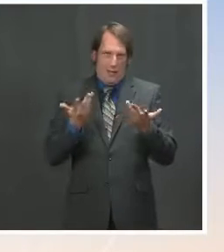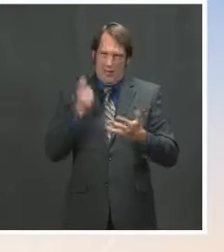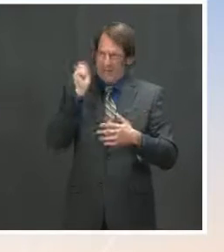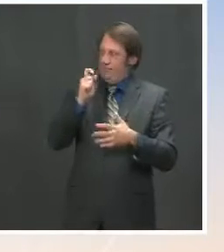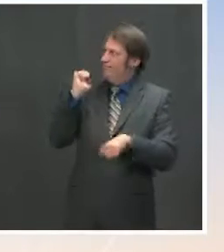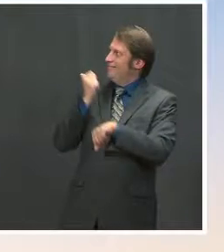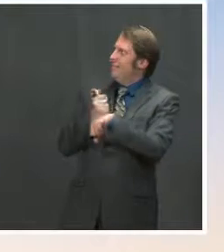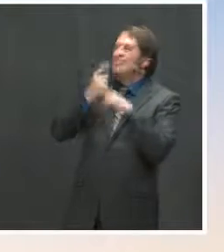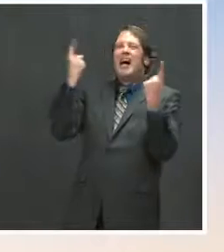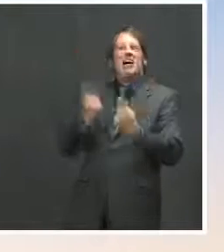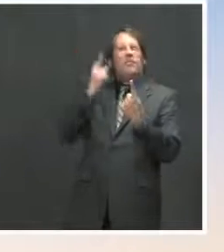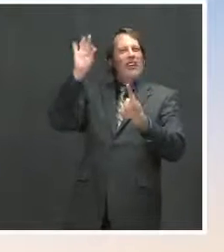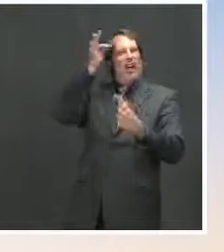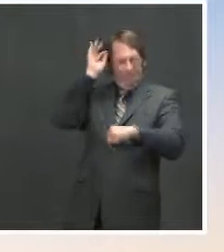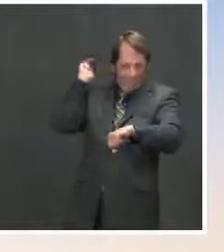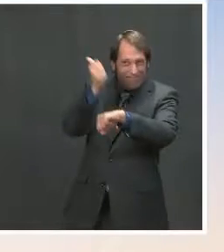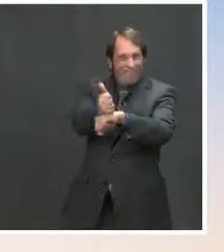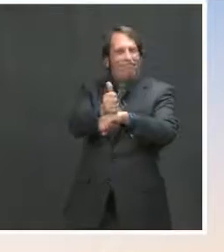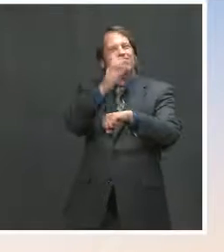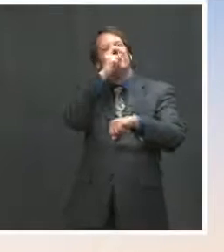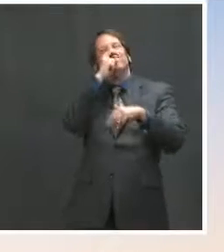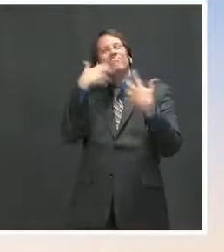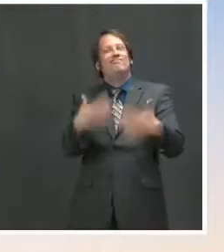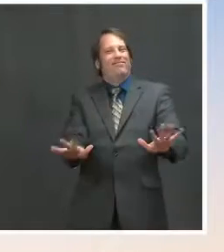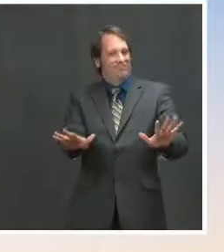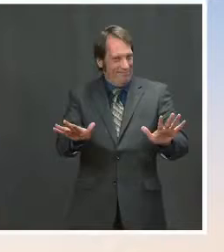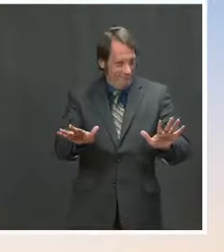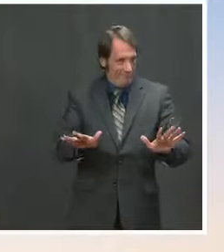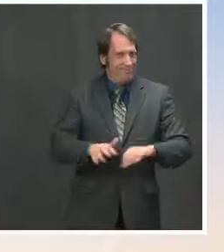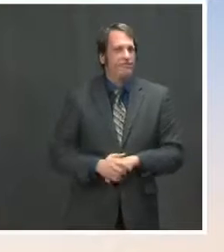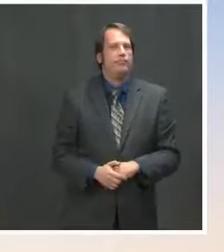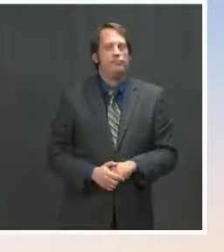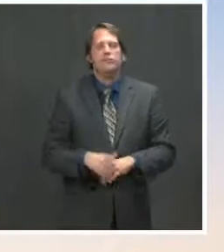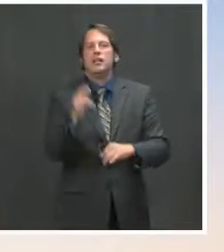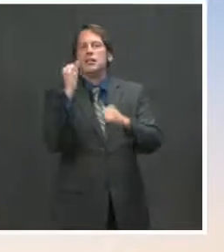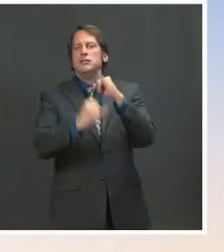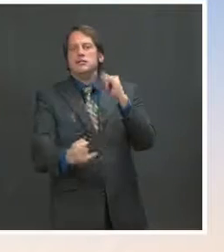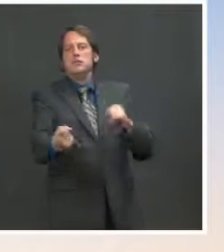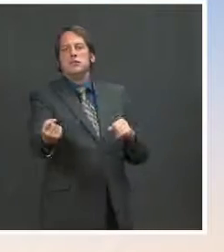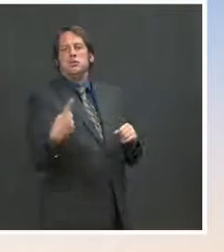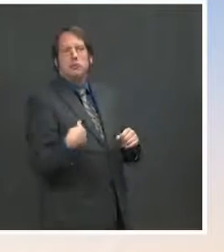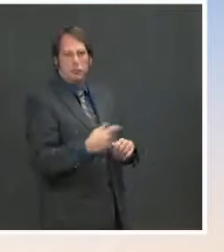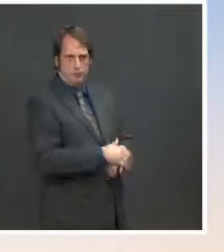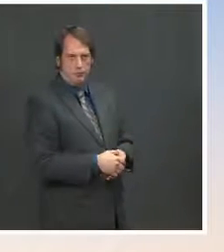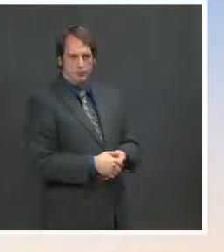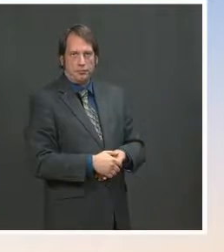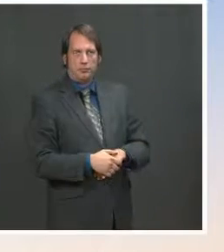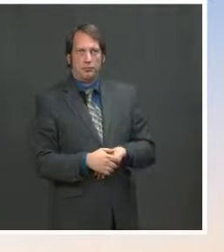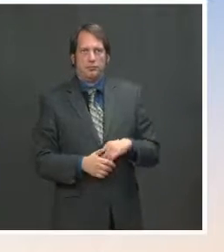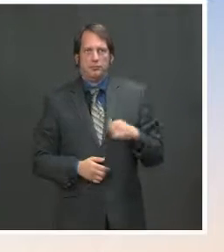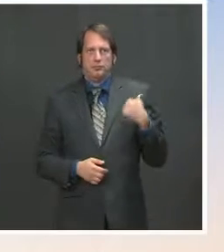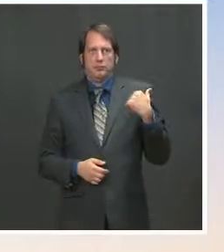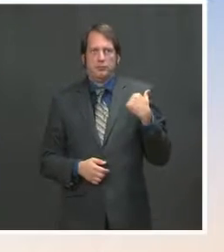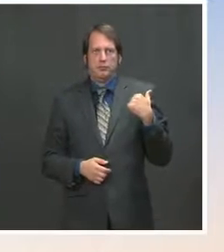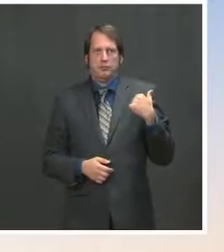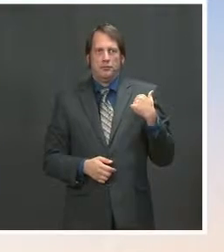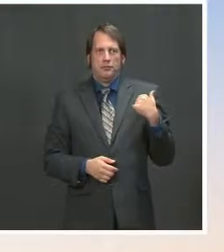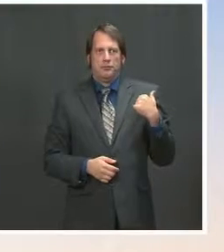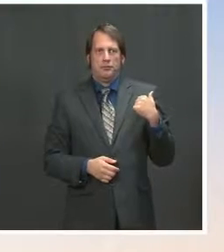One last question domestically, if I may. Is the White House committed to including the $400 billion for elder care in